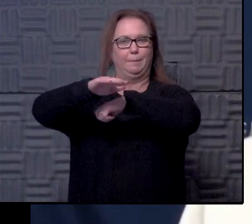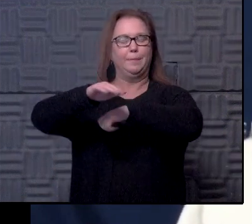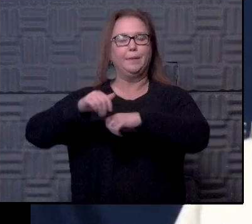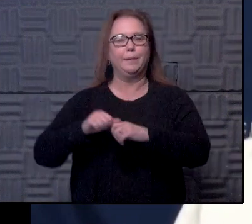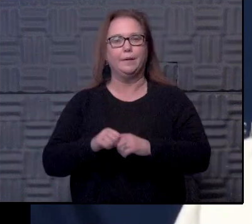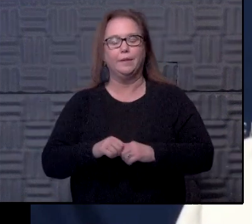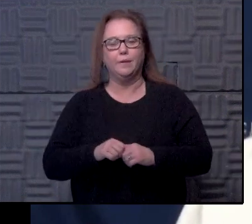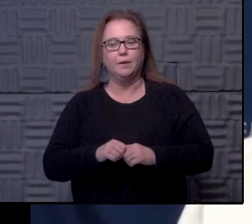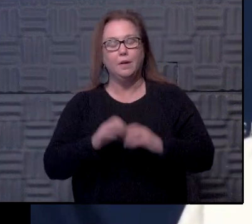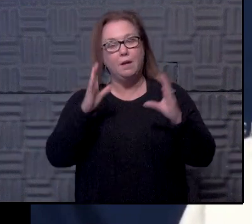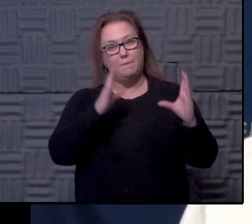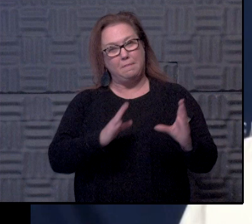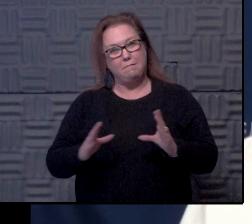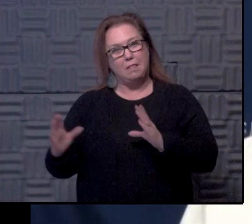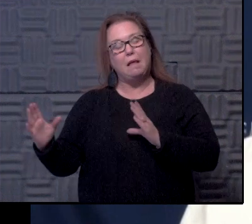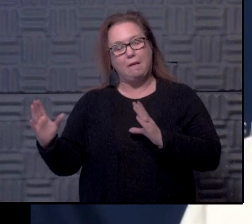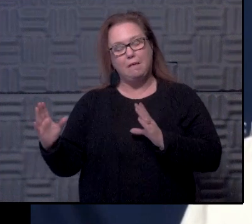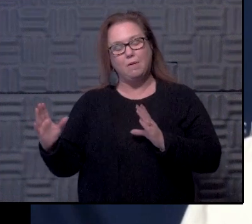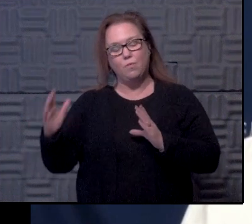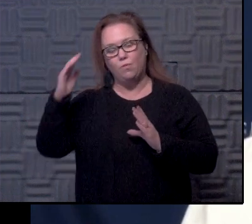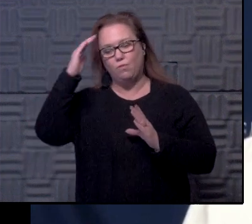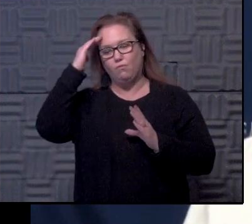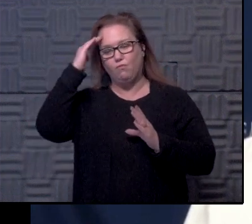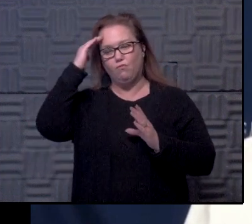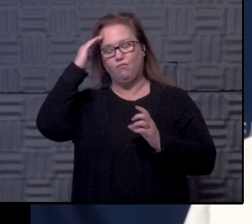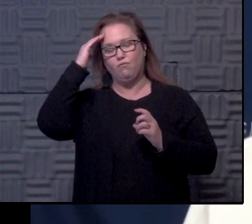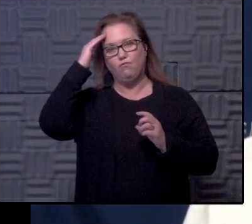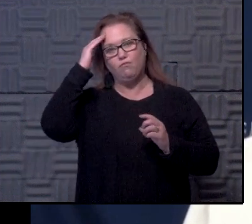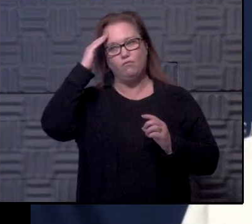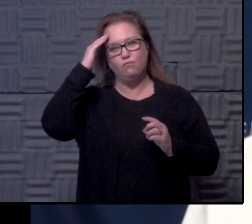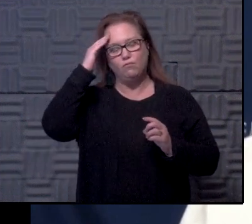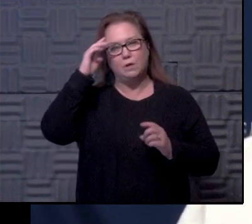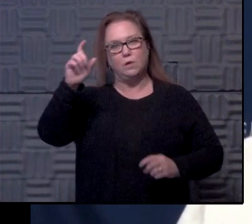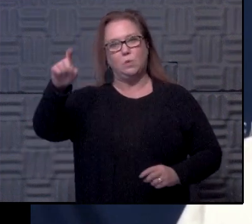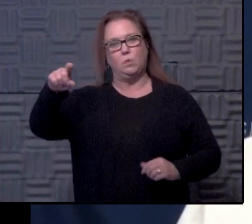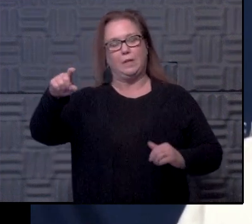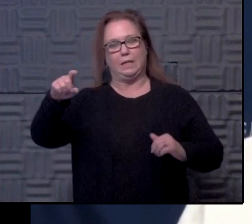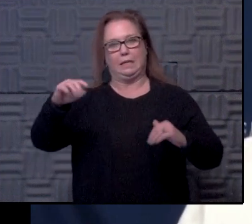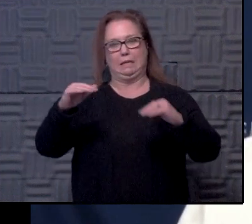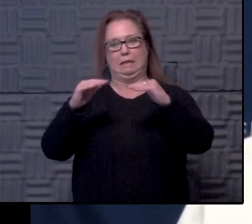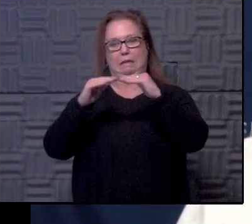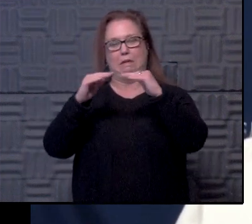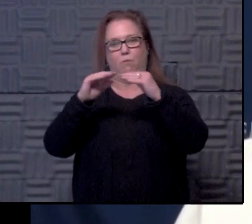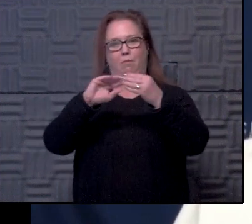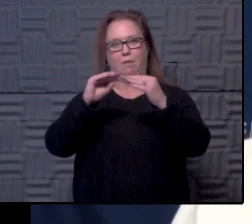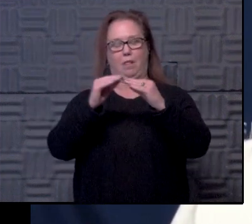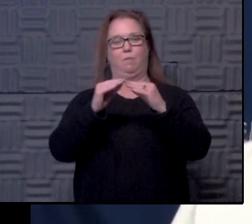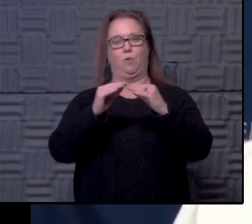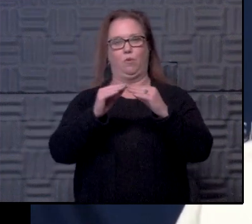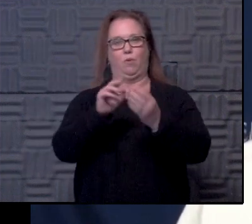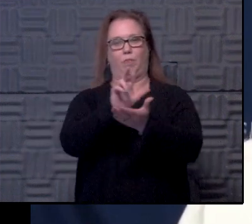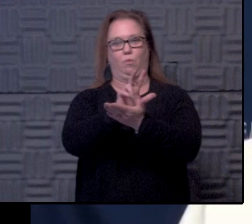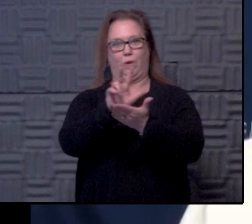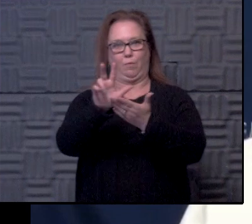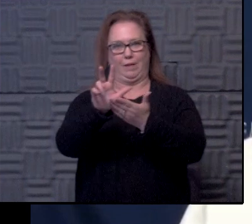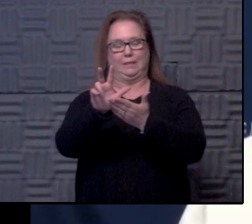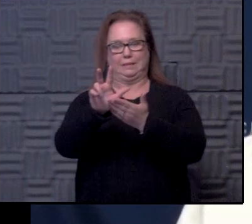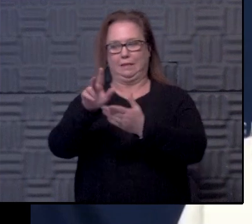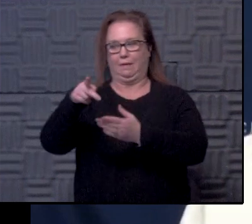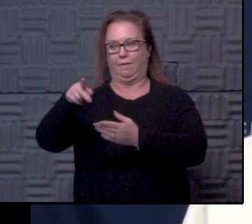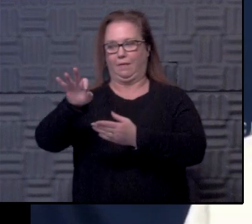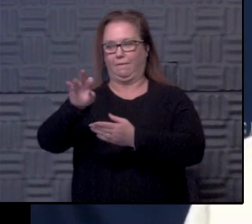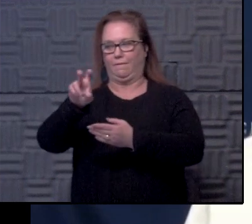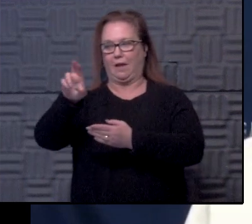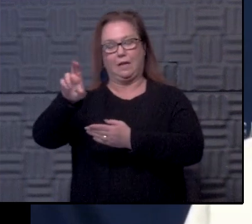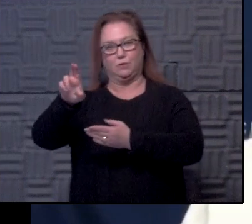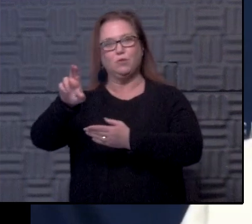In sort of planning for the long run, we know that we need an equal number of doses 3 weeks from now for the Pfizer vaccine